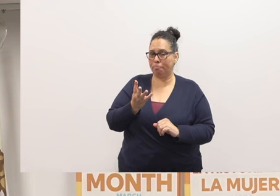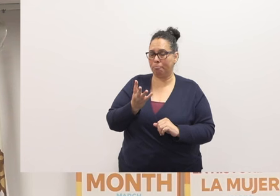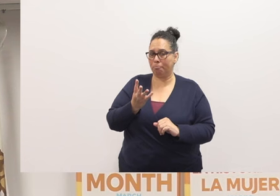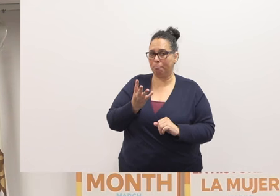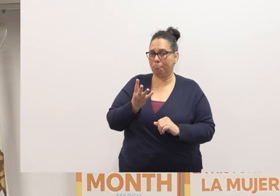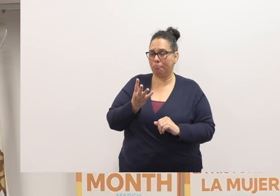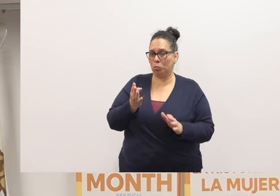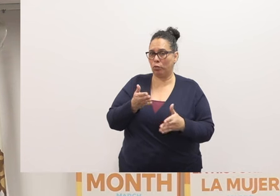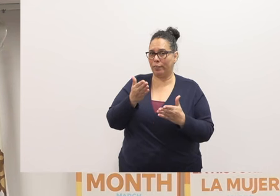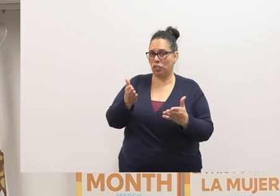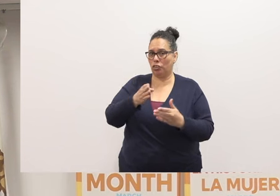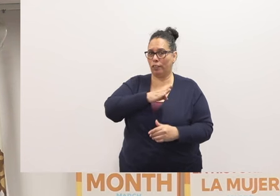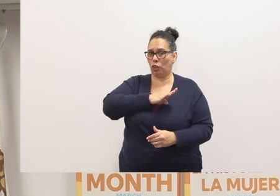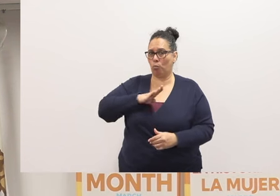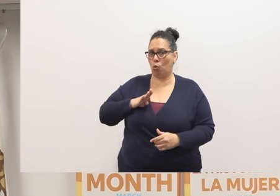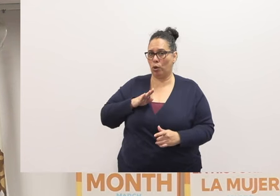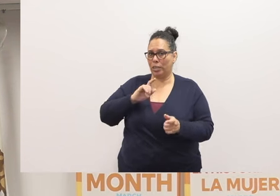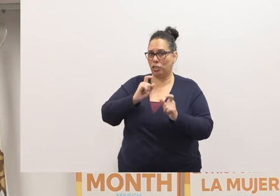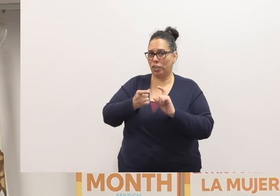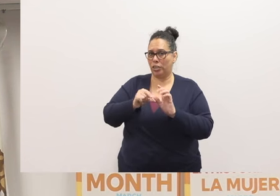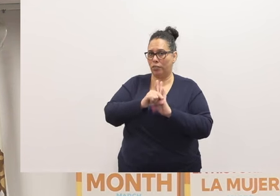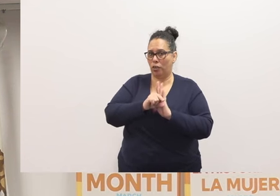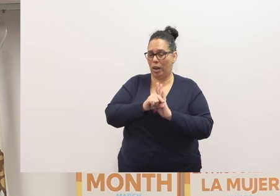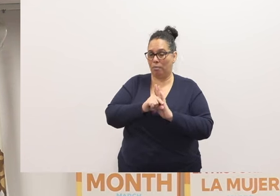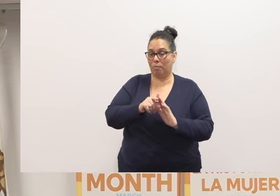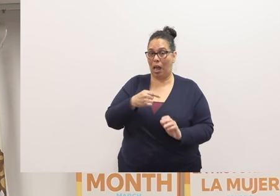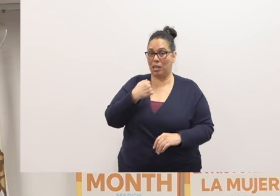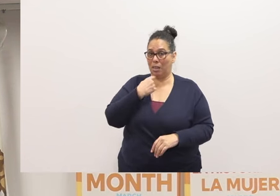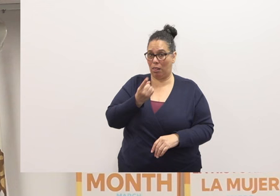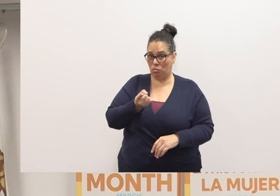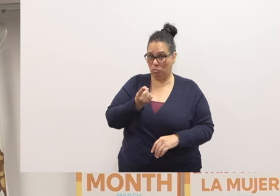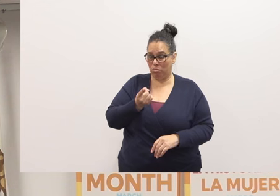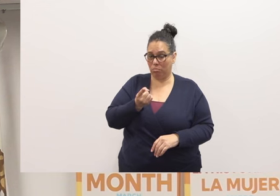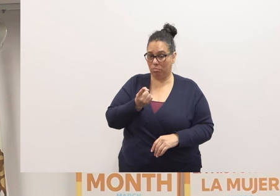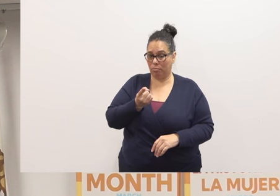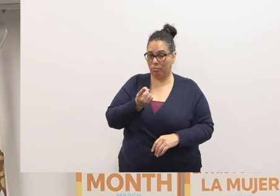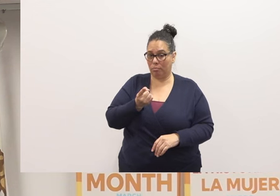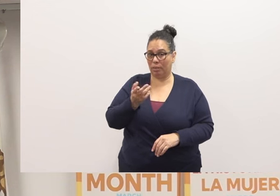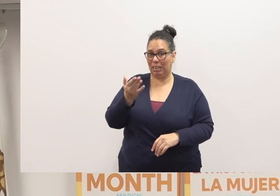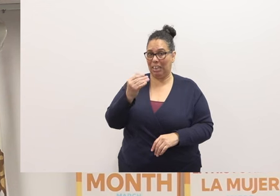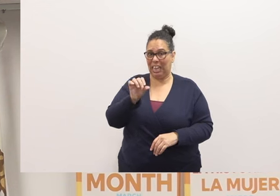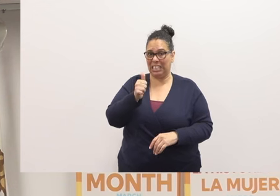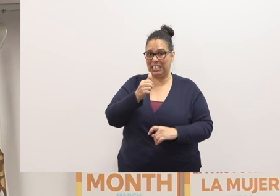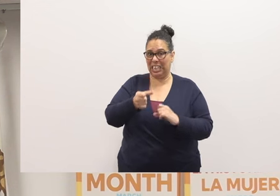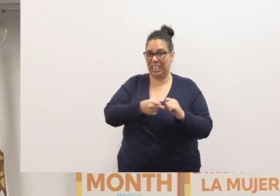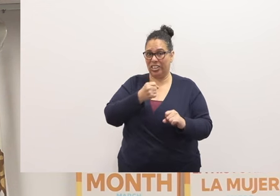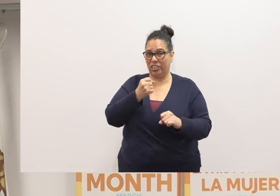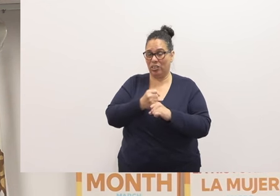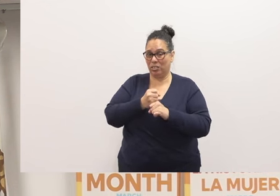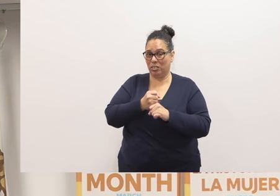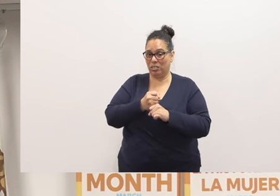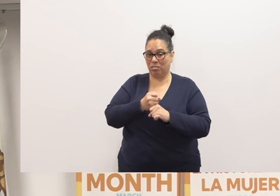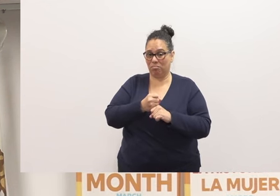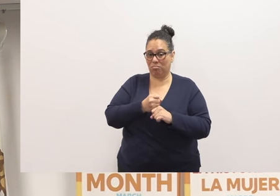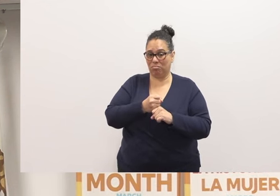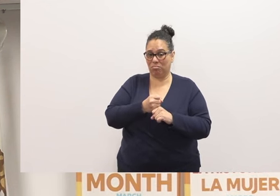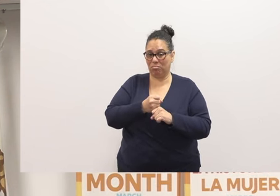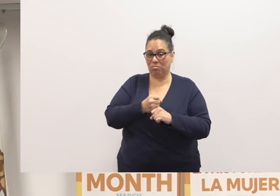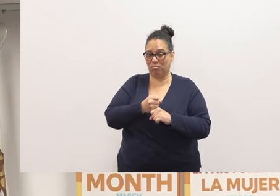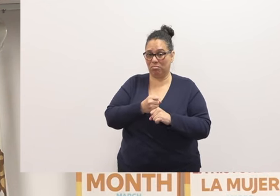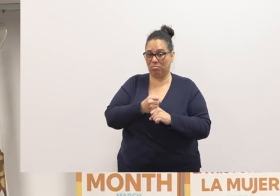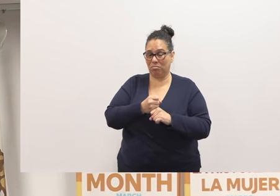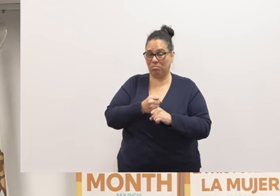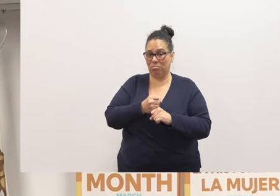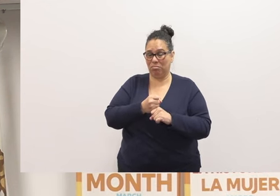provisions for the board to change a grade, but I'll tell you, in the last 10 years or so, I think that's